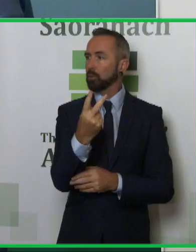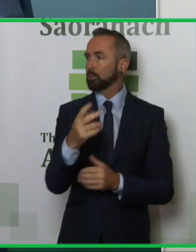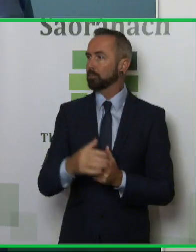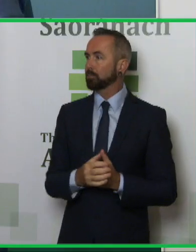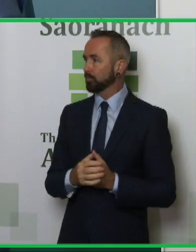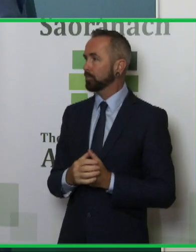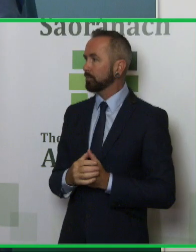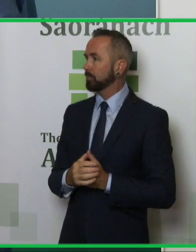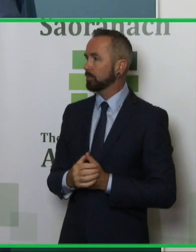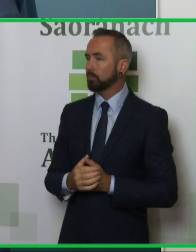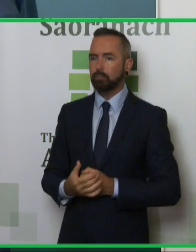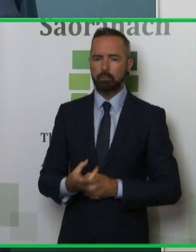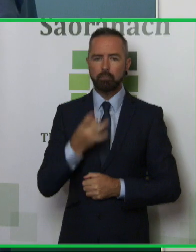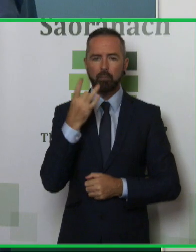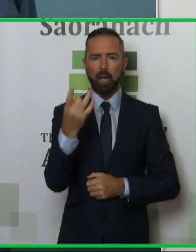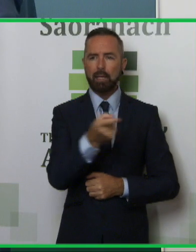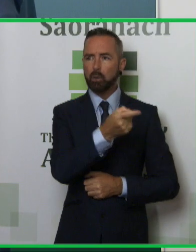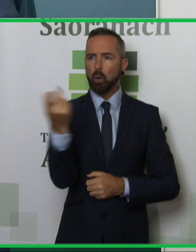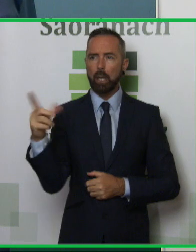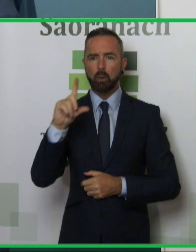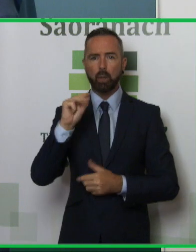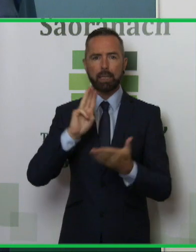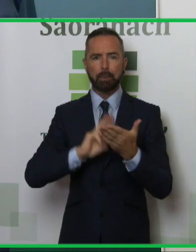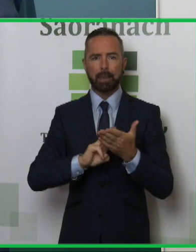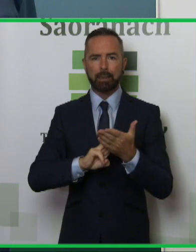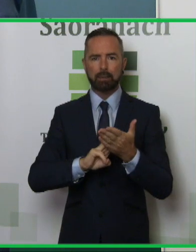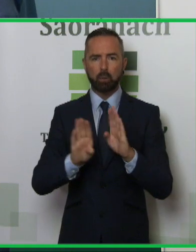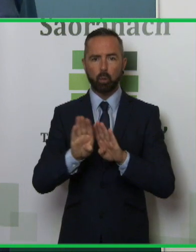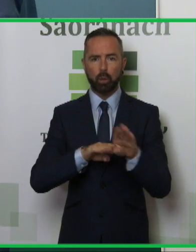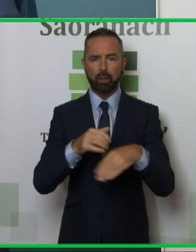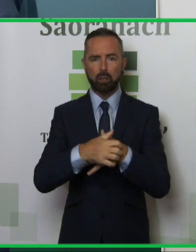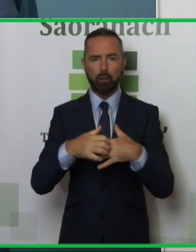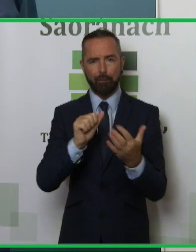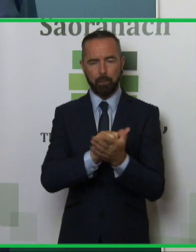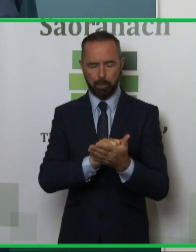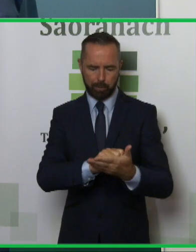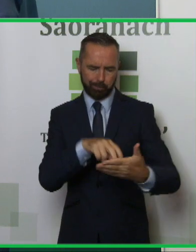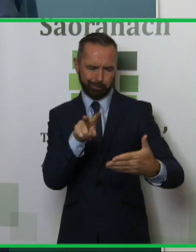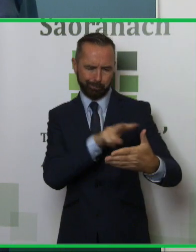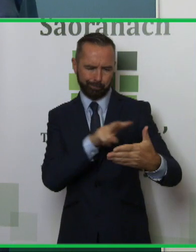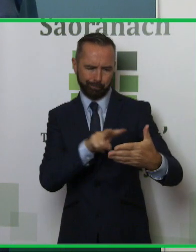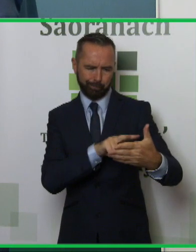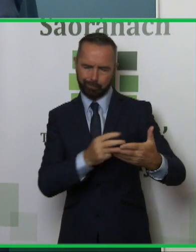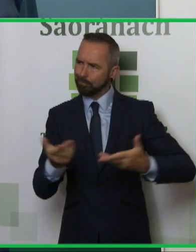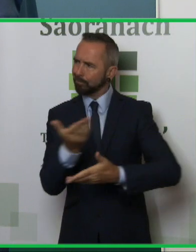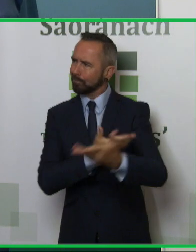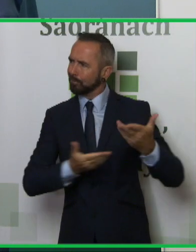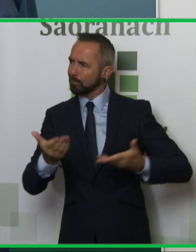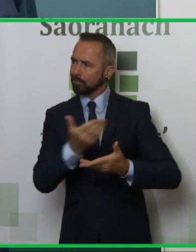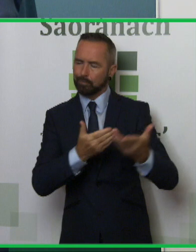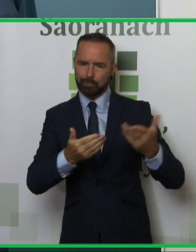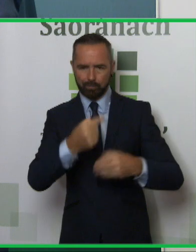going to do is ask you to spend 20 minutes with the draft ballot paper in front of you, looking at the instructions,